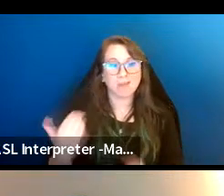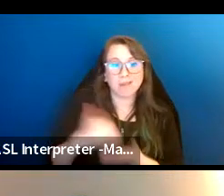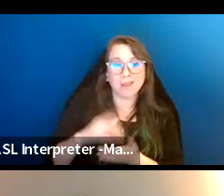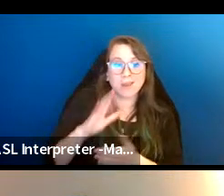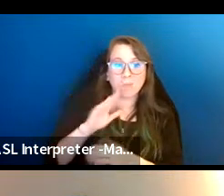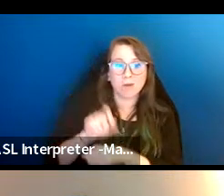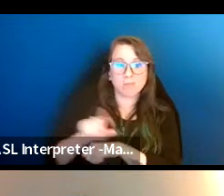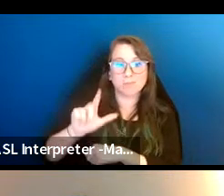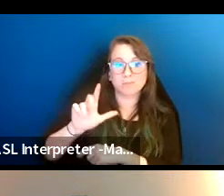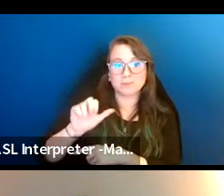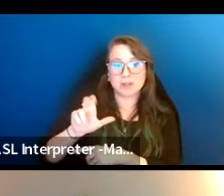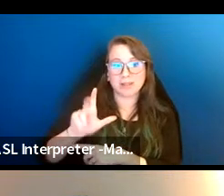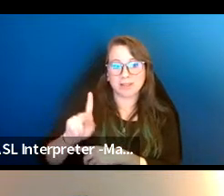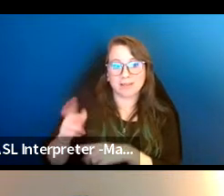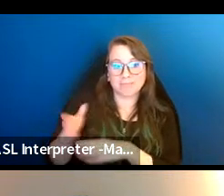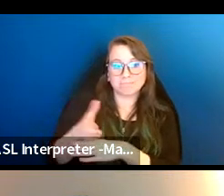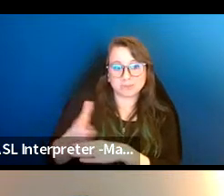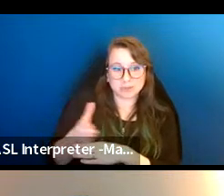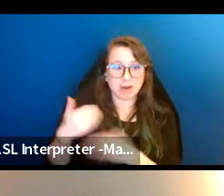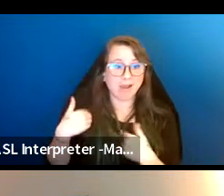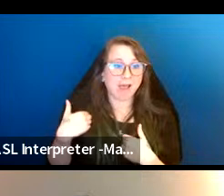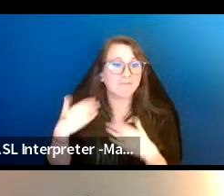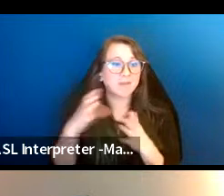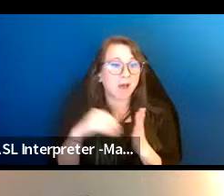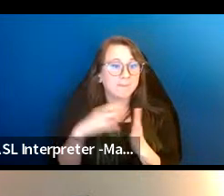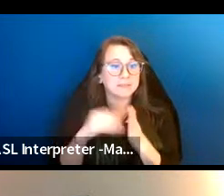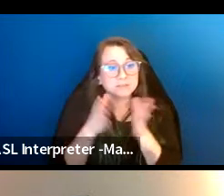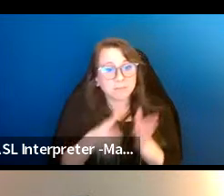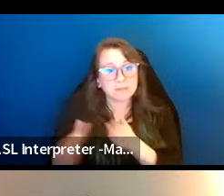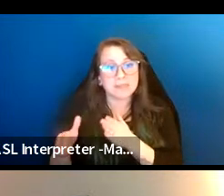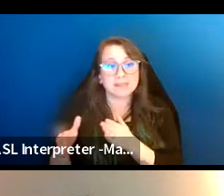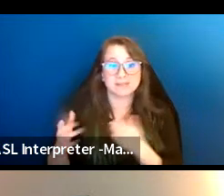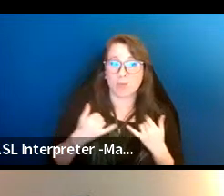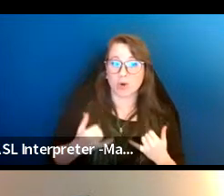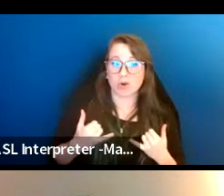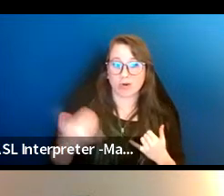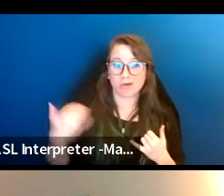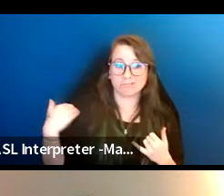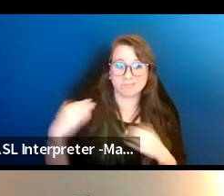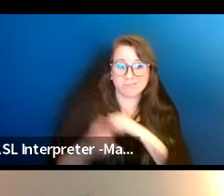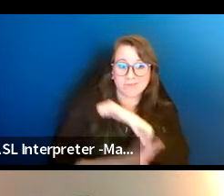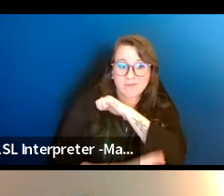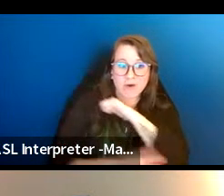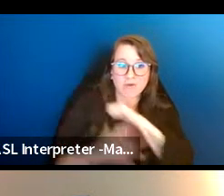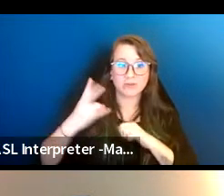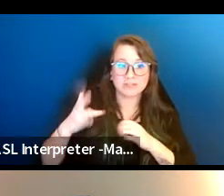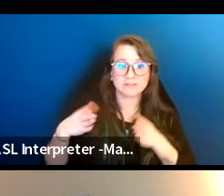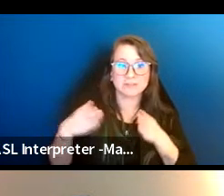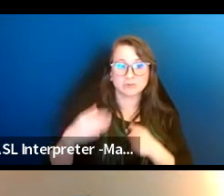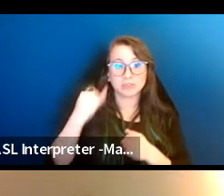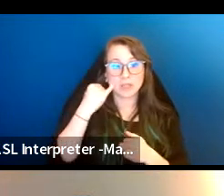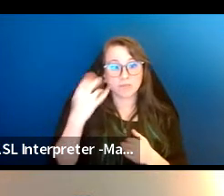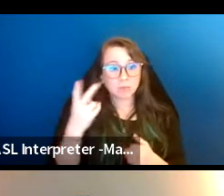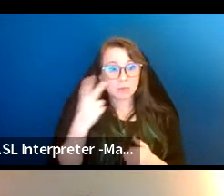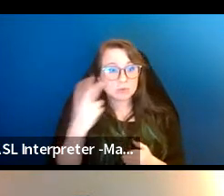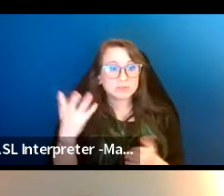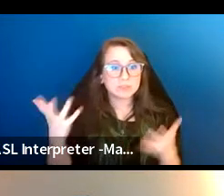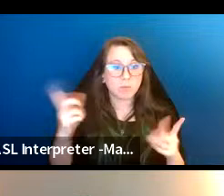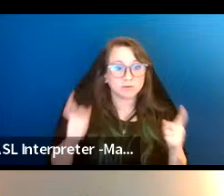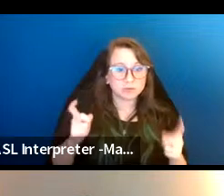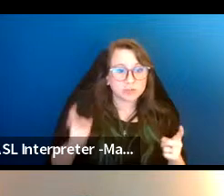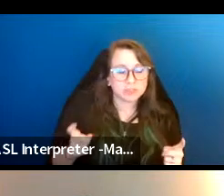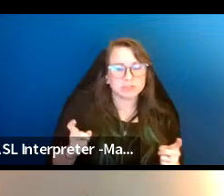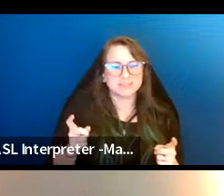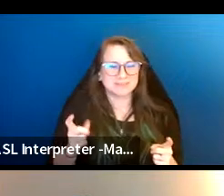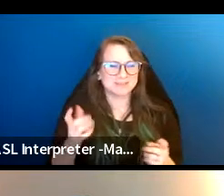do have some copies of plans that were current as of the fall for 17th Street. If folks want to look at renderings, again, they can be a little bit